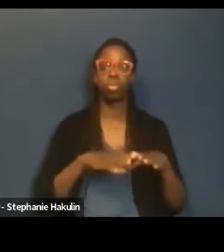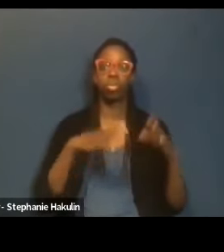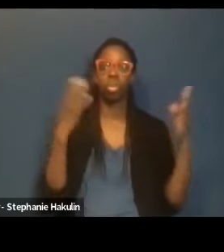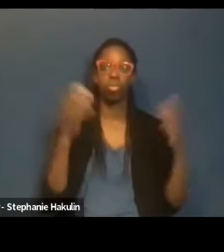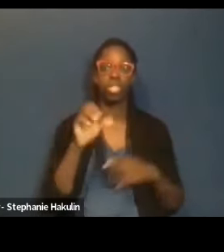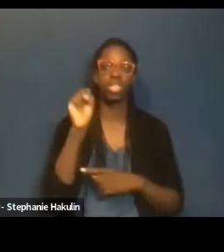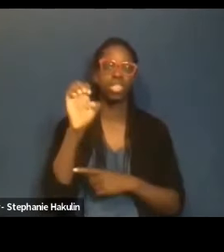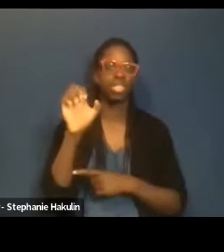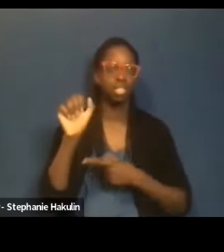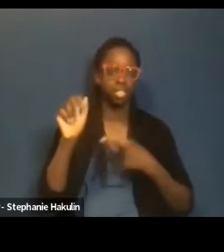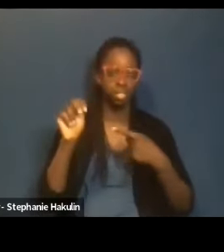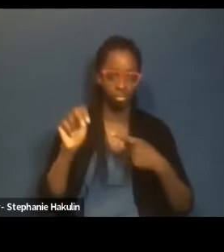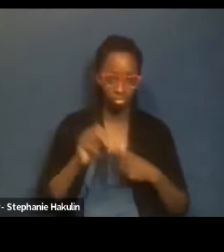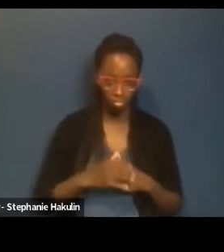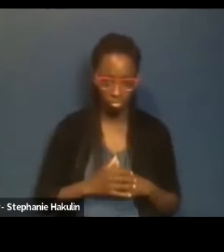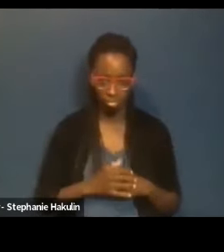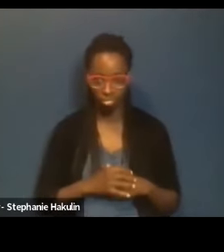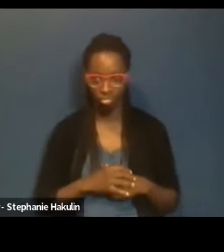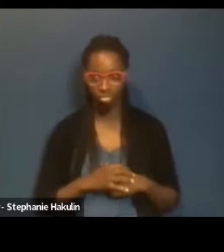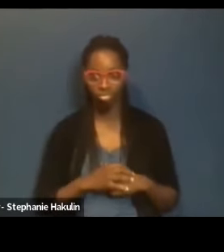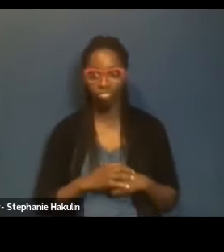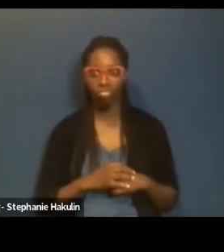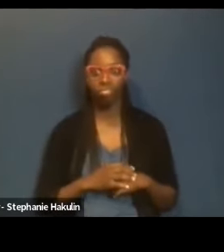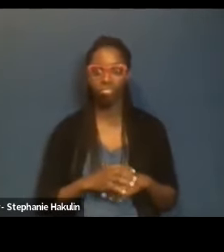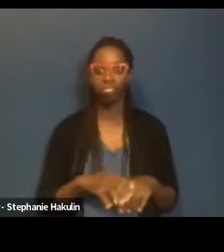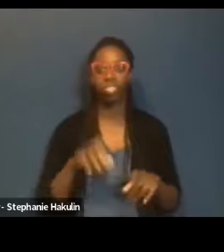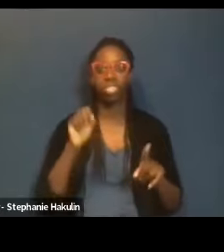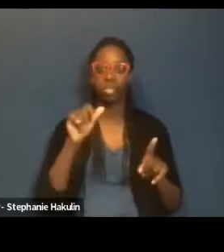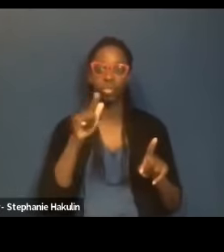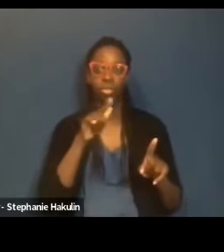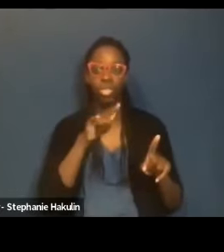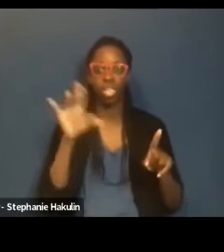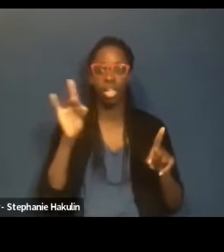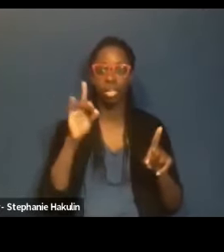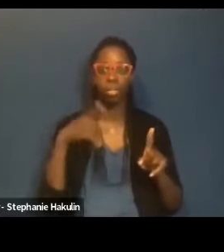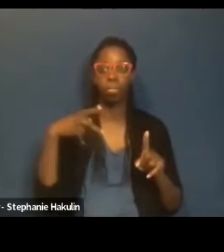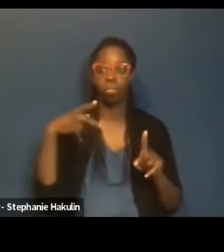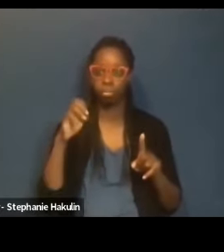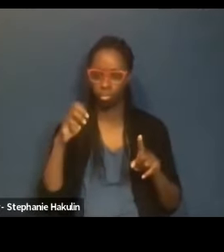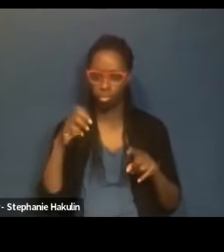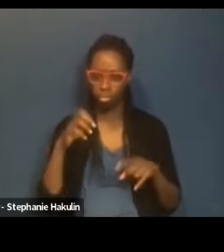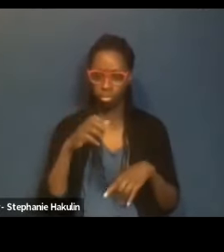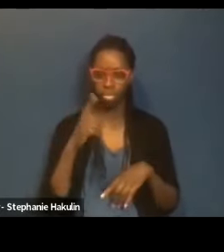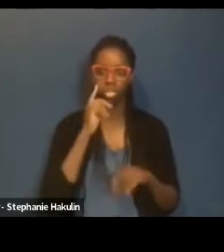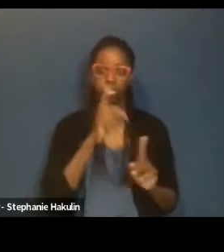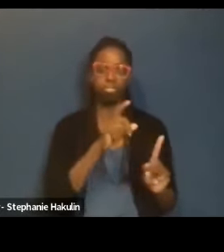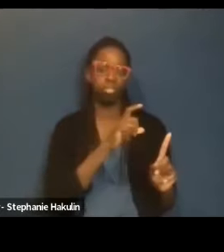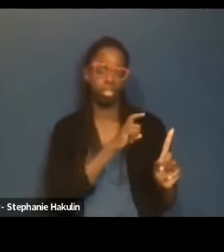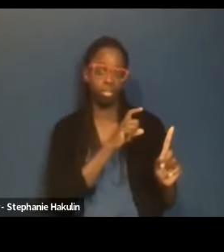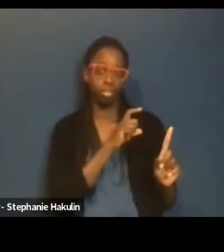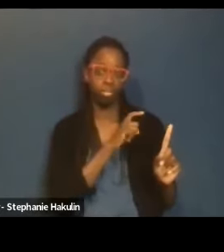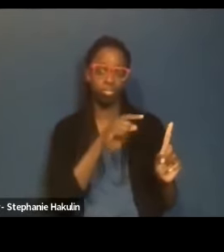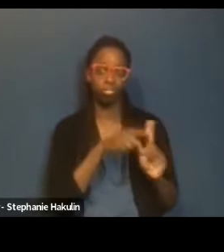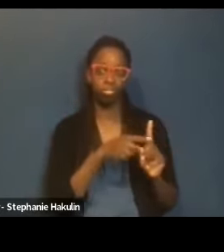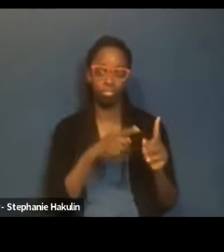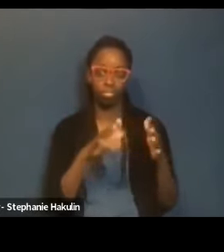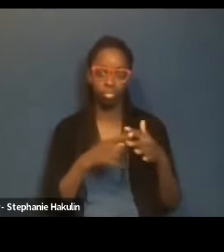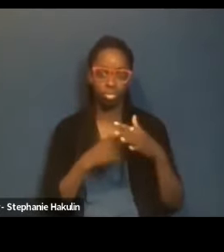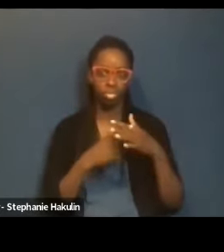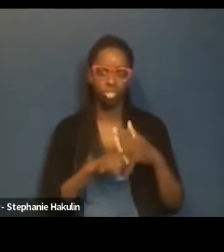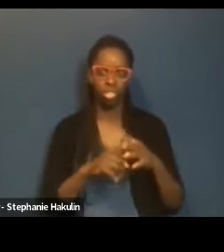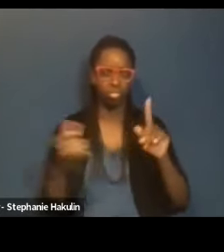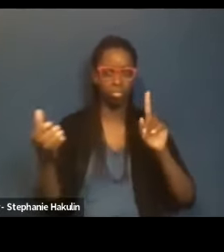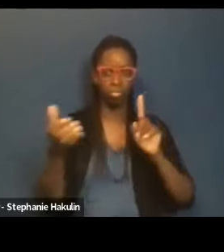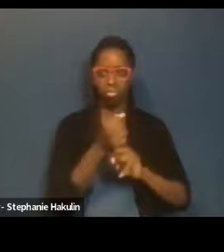On May 28, 2015, at a CPD station, two officers, rifles in hand, posed for a black suspect with antlers on his